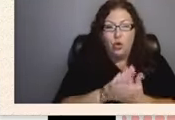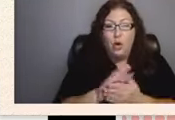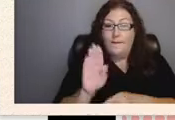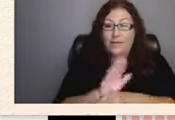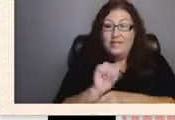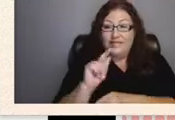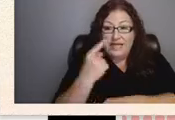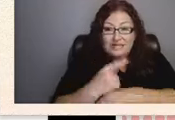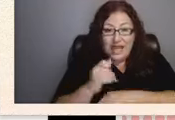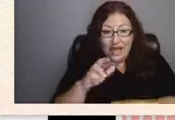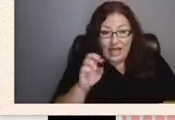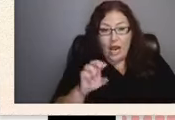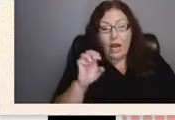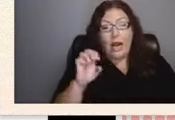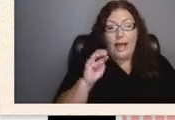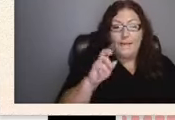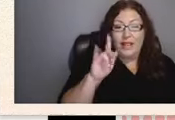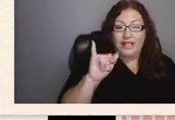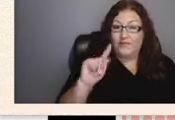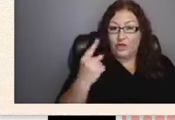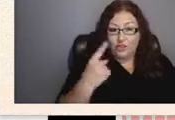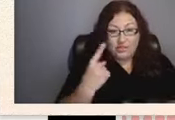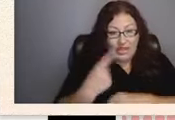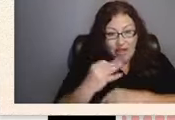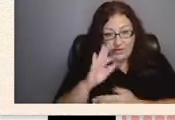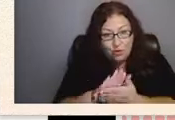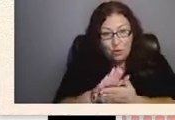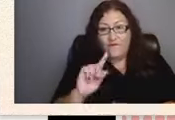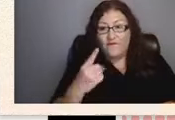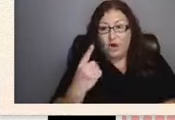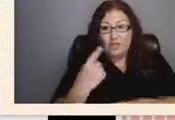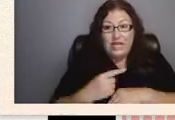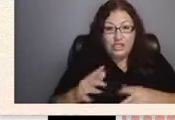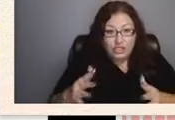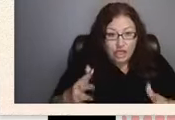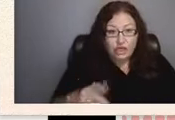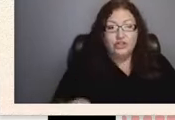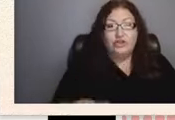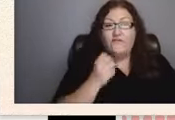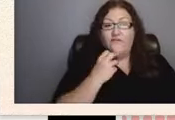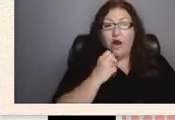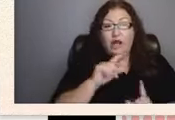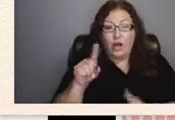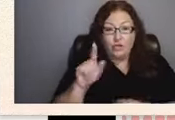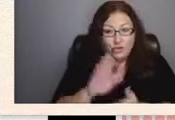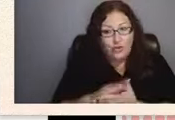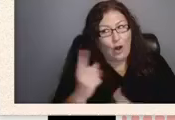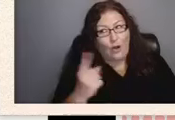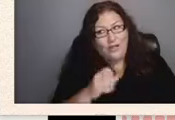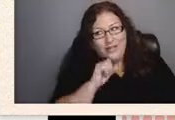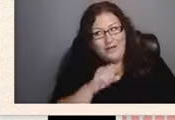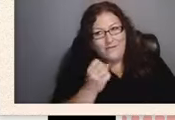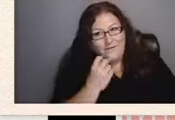Emily's First Day of School, First Day Jitters, Froggy Goes to School. I always love a Froggy book.